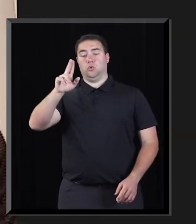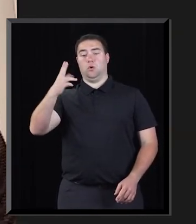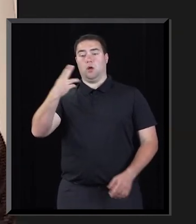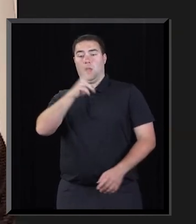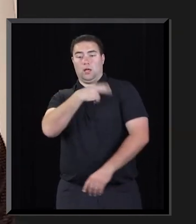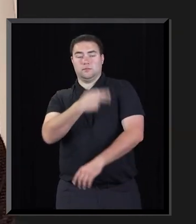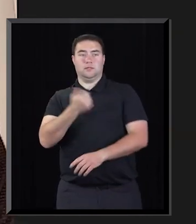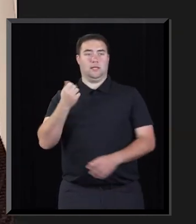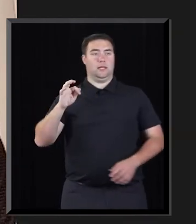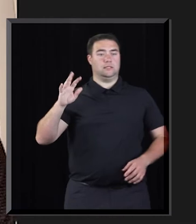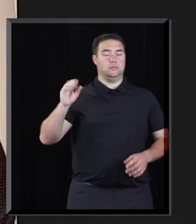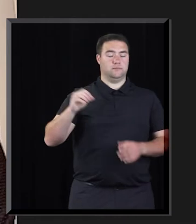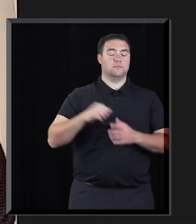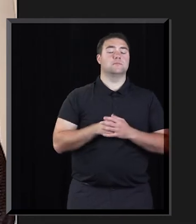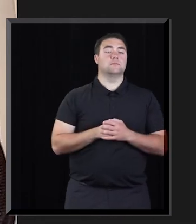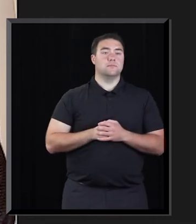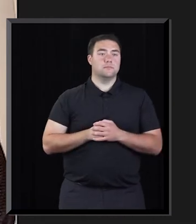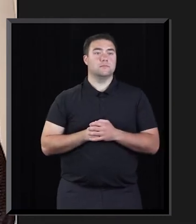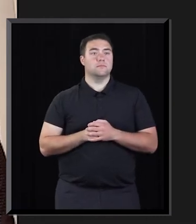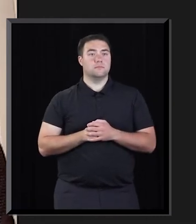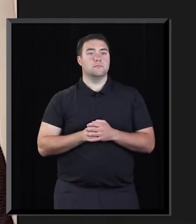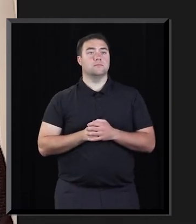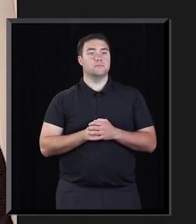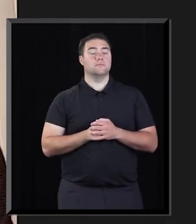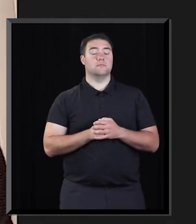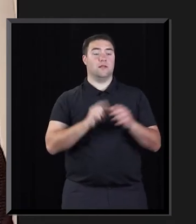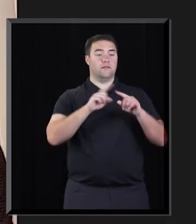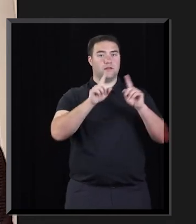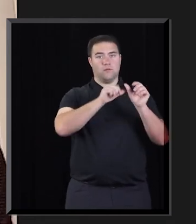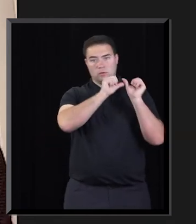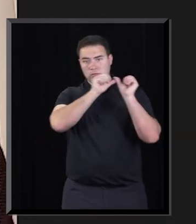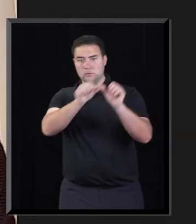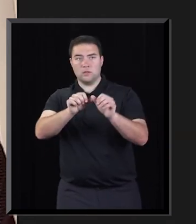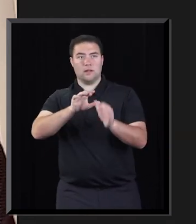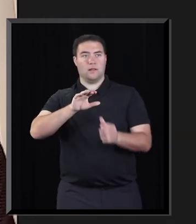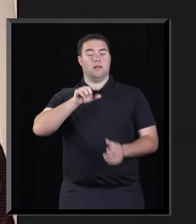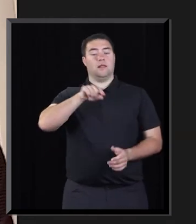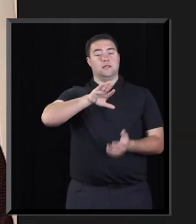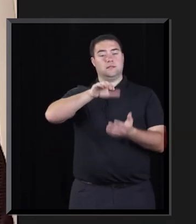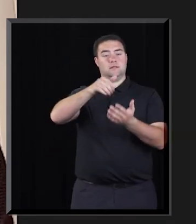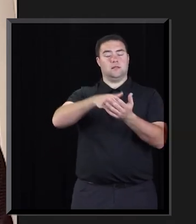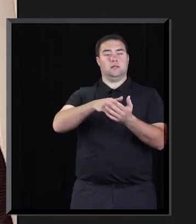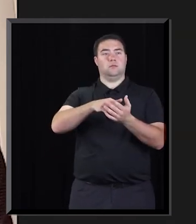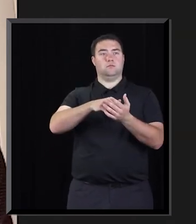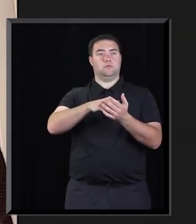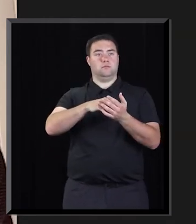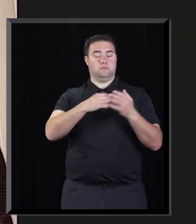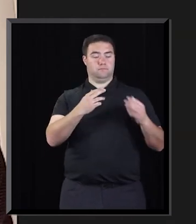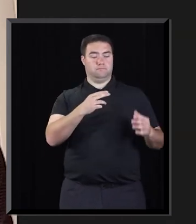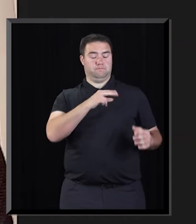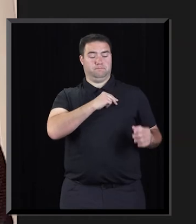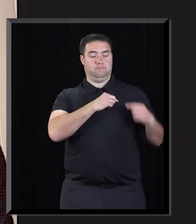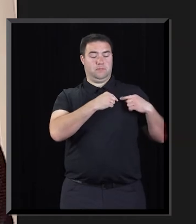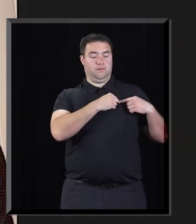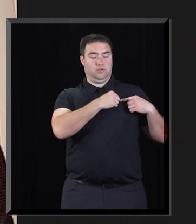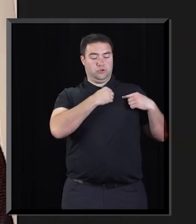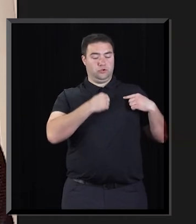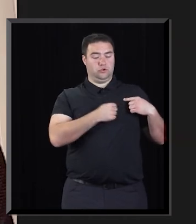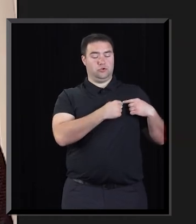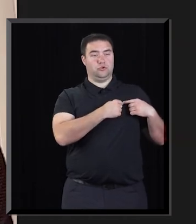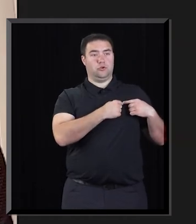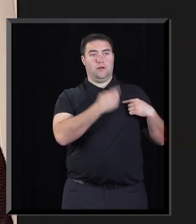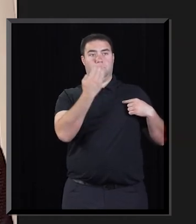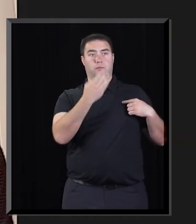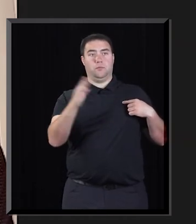pin featured a crane in the Center for Vigilance. This center, relief, is encircled by a band of